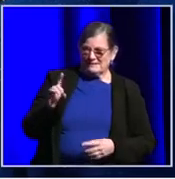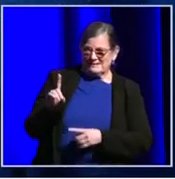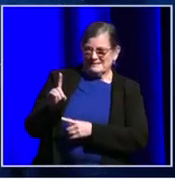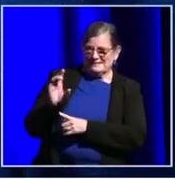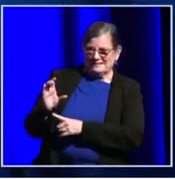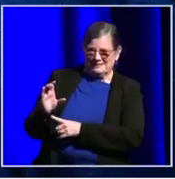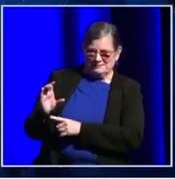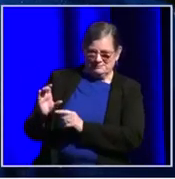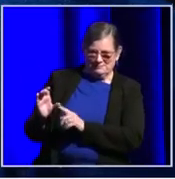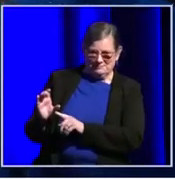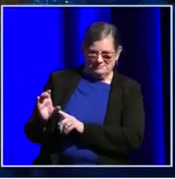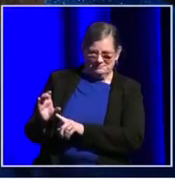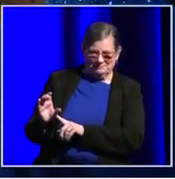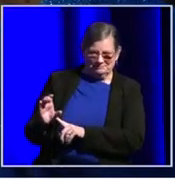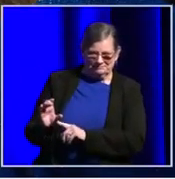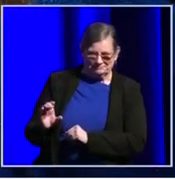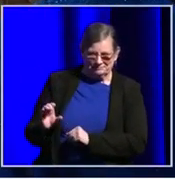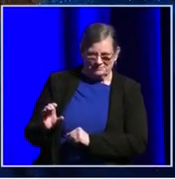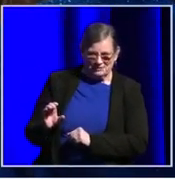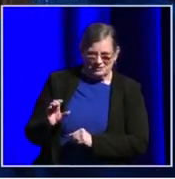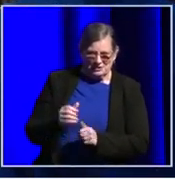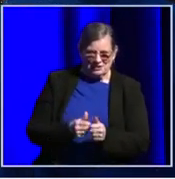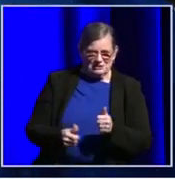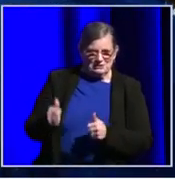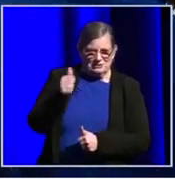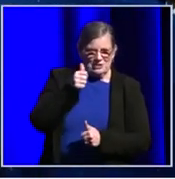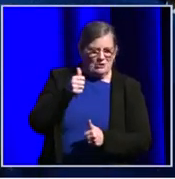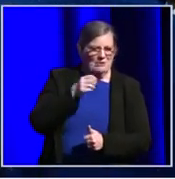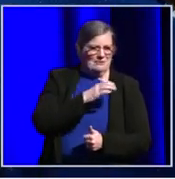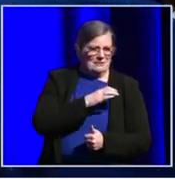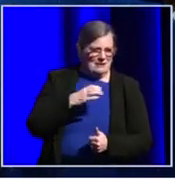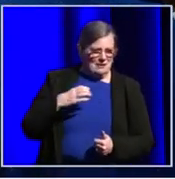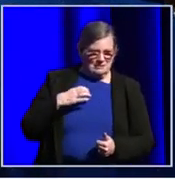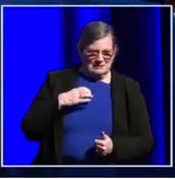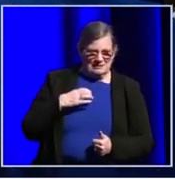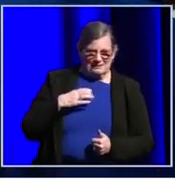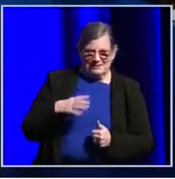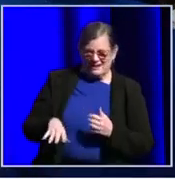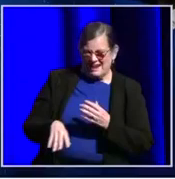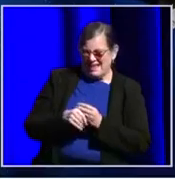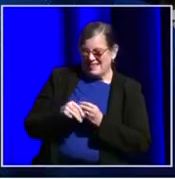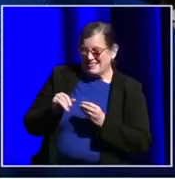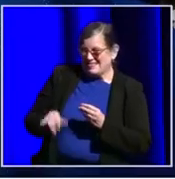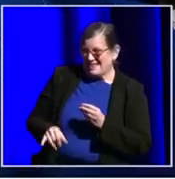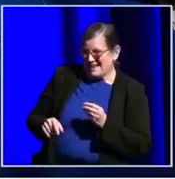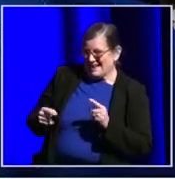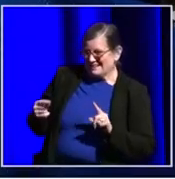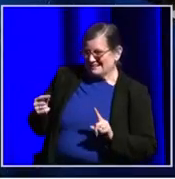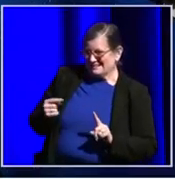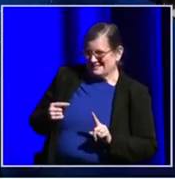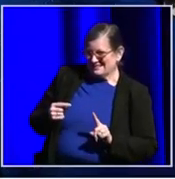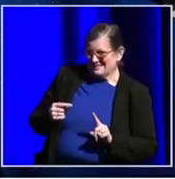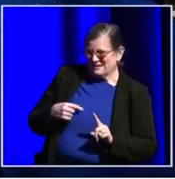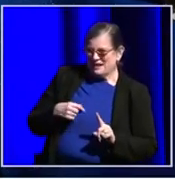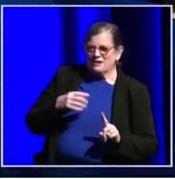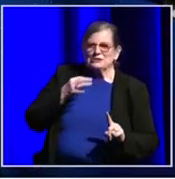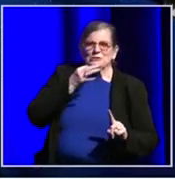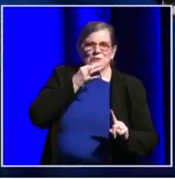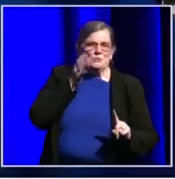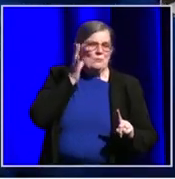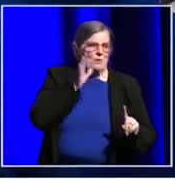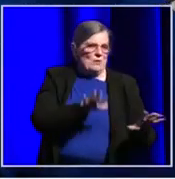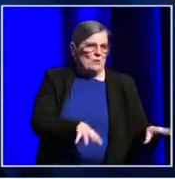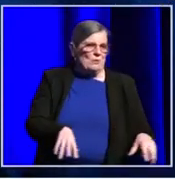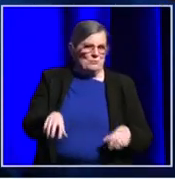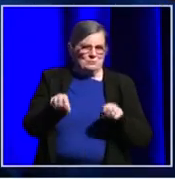Columbia. Chair of the council. Chair of the council. I added that. On which I am about to enter. On which I am about to